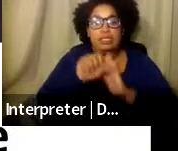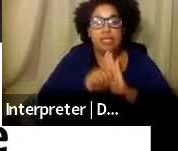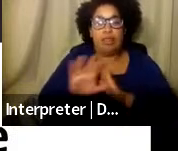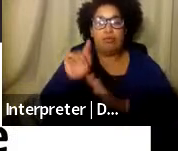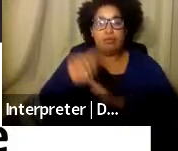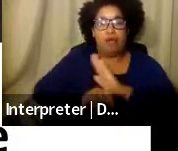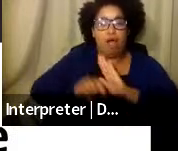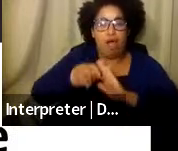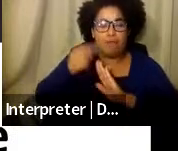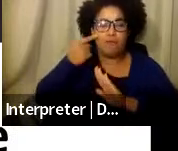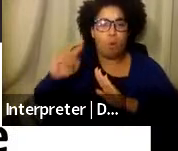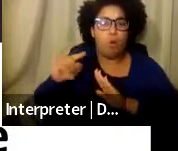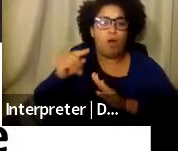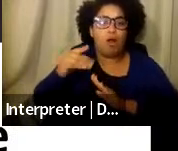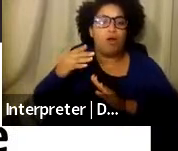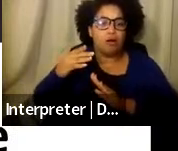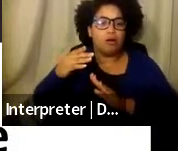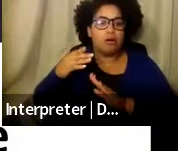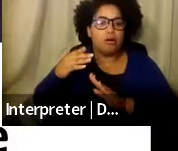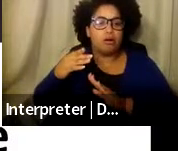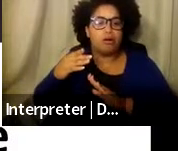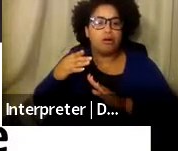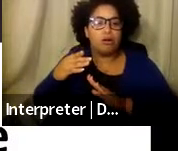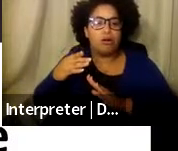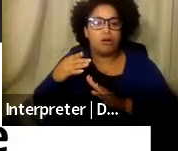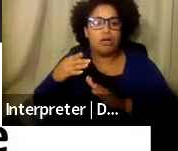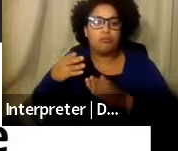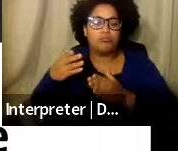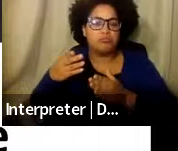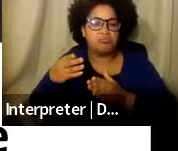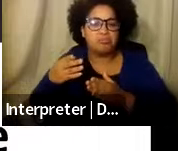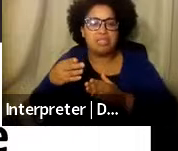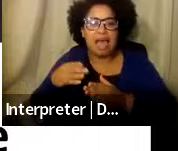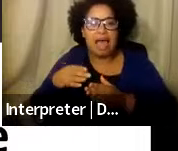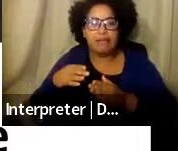timeframe for lifting as local conditions allow.